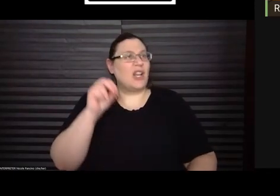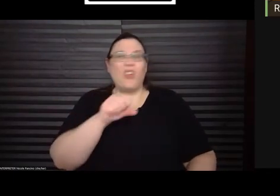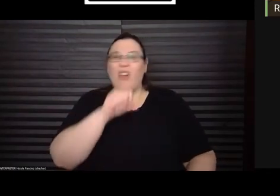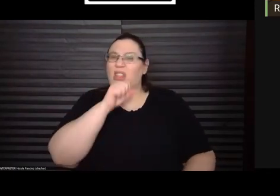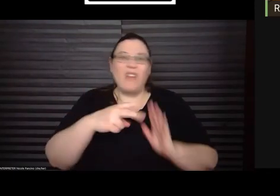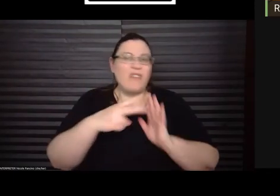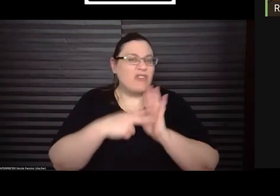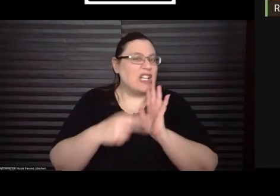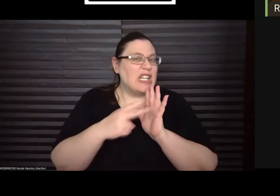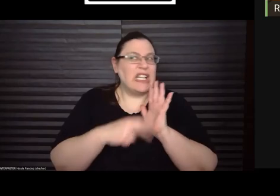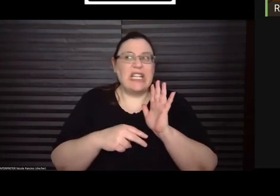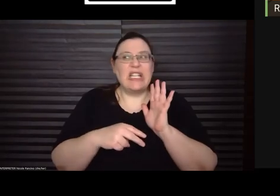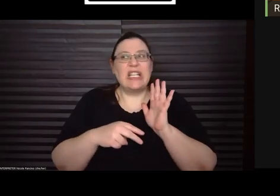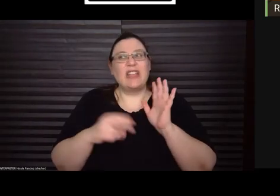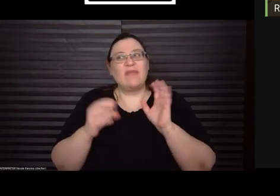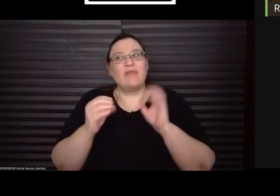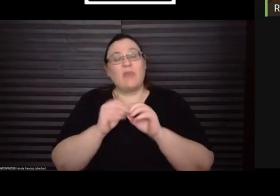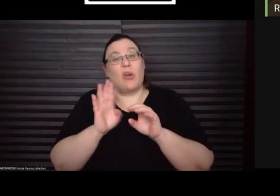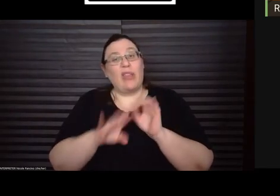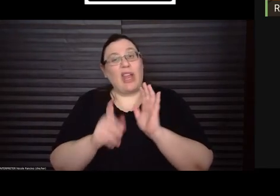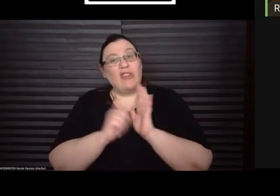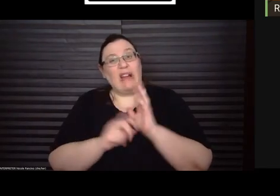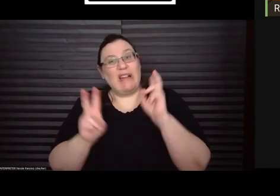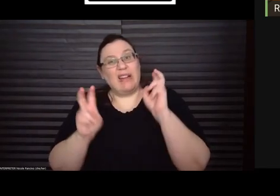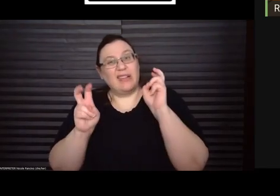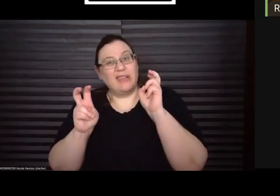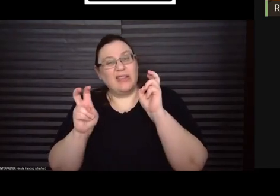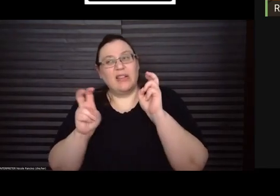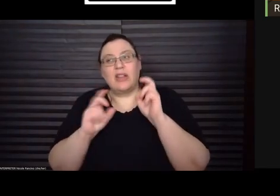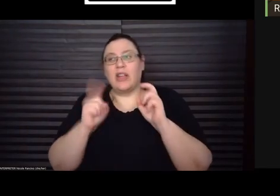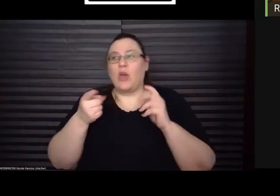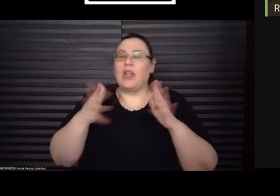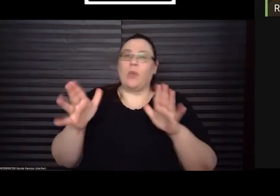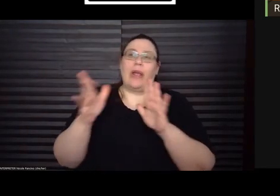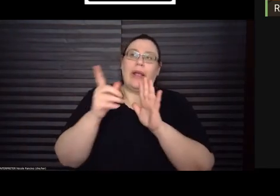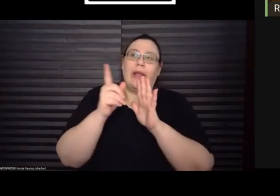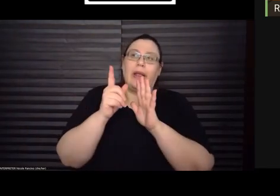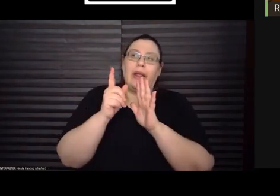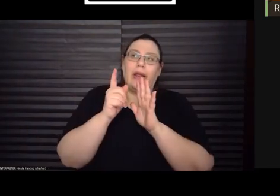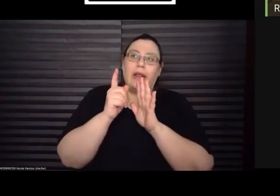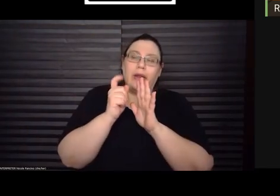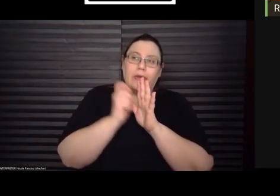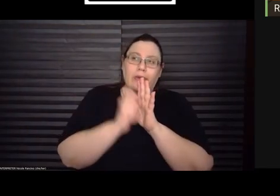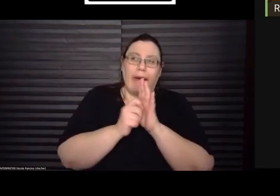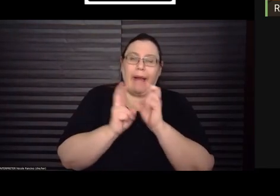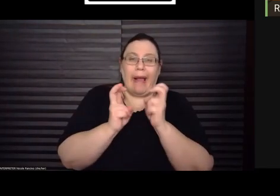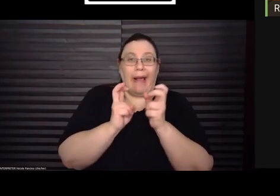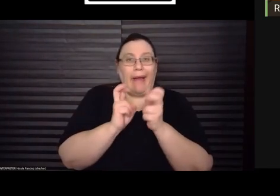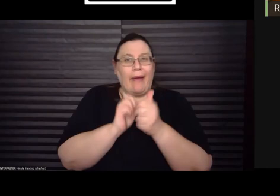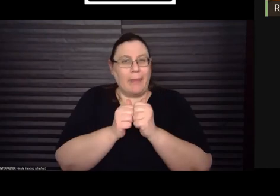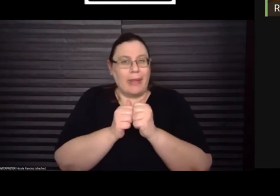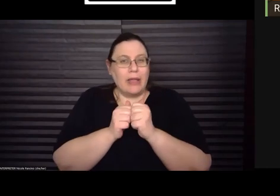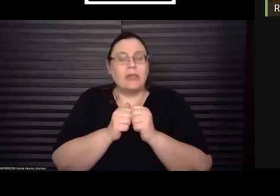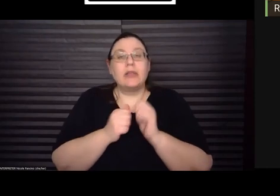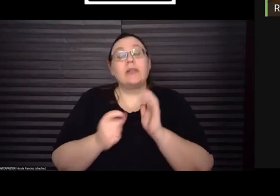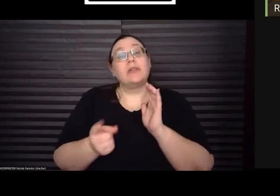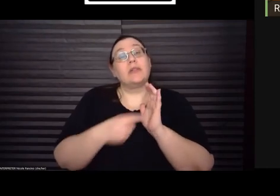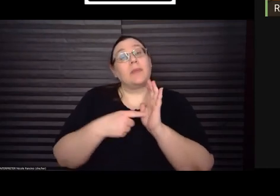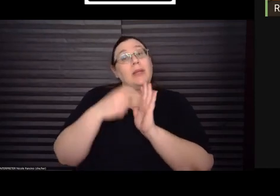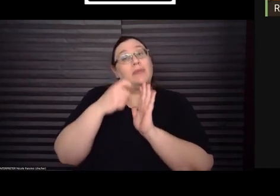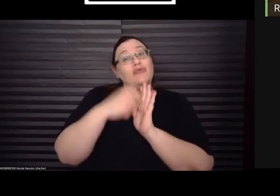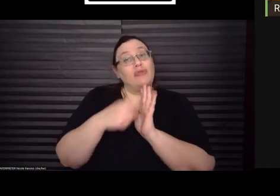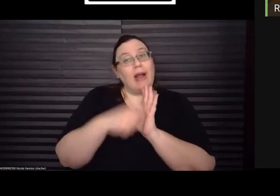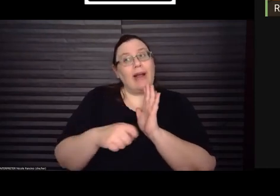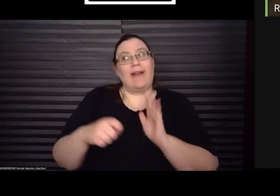I love reading, I guess, like more than writing. And the only way that like writing kind of competes is that